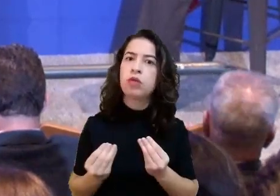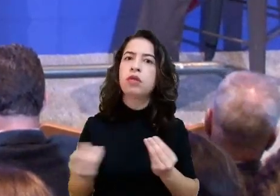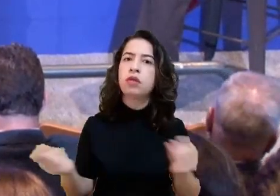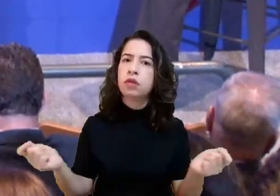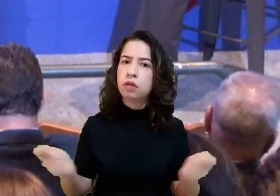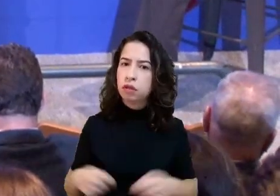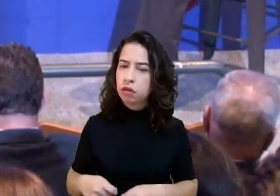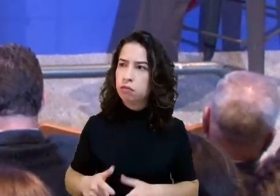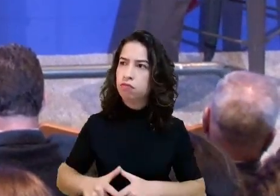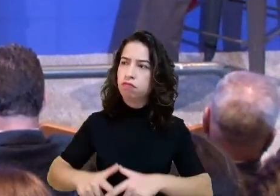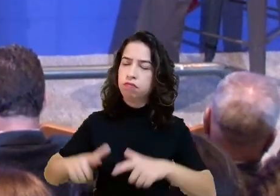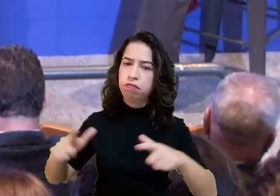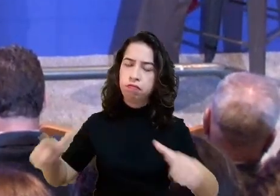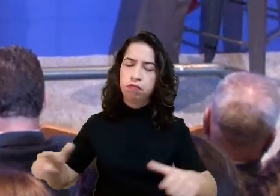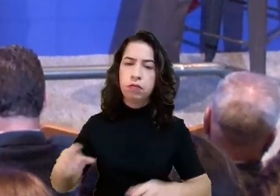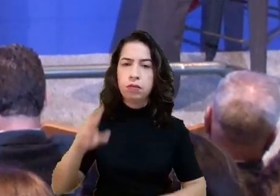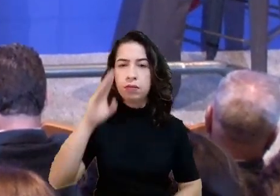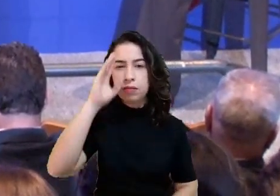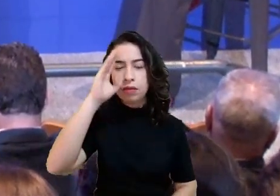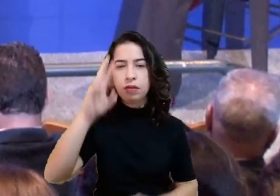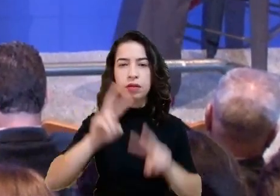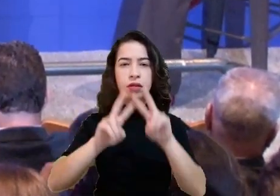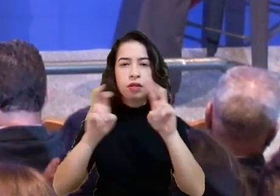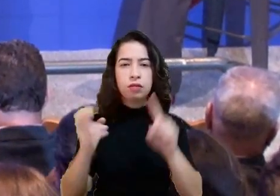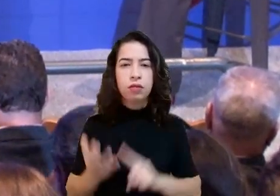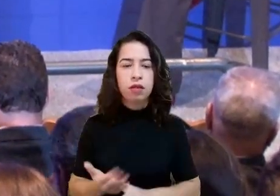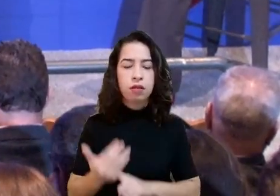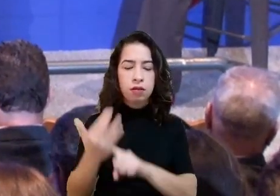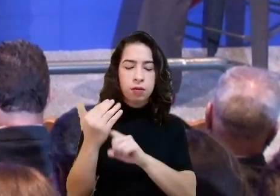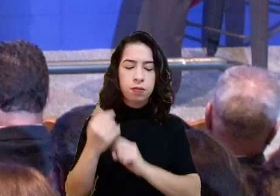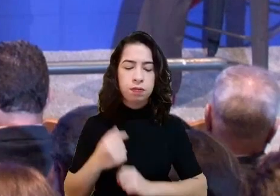scale, especially in the area of technology.